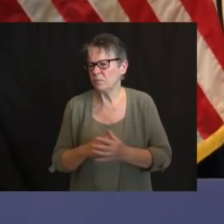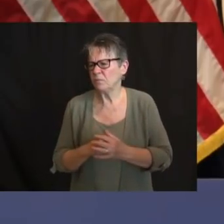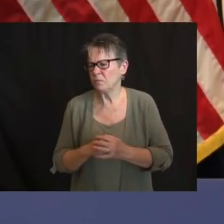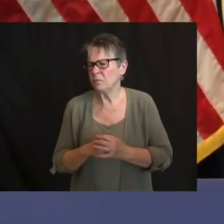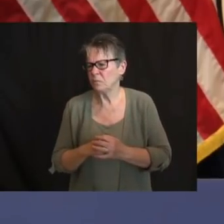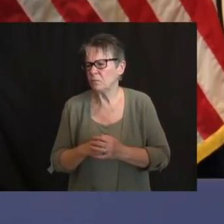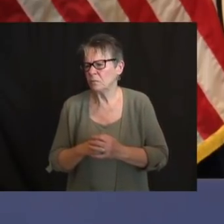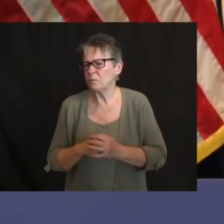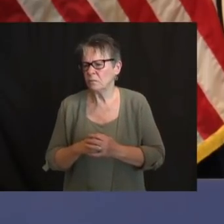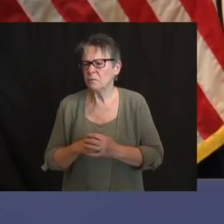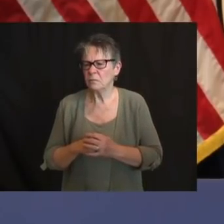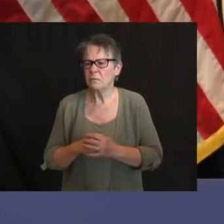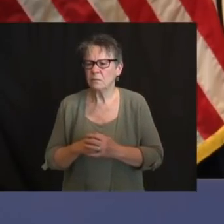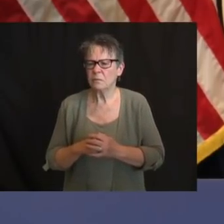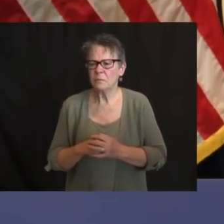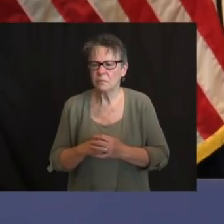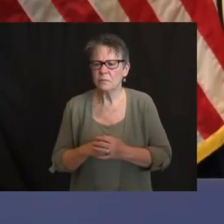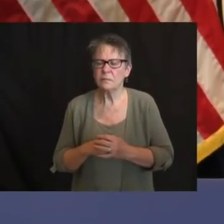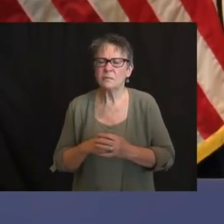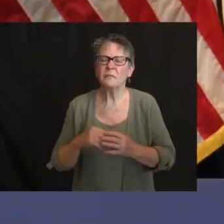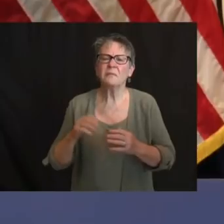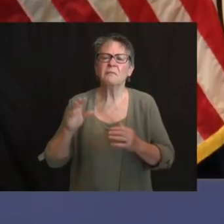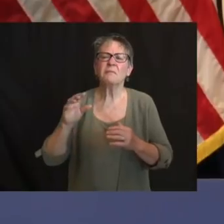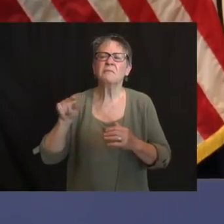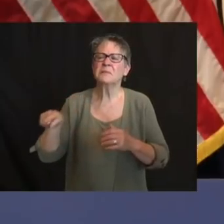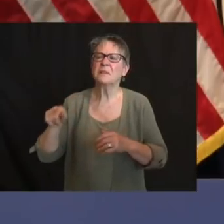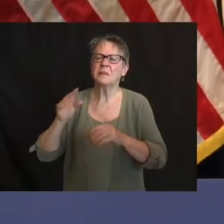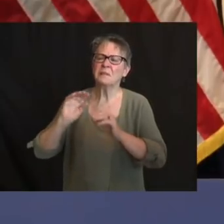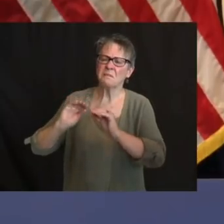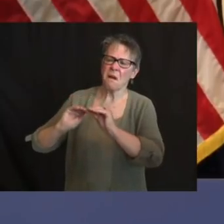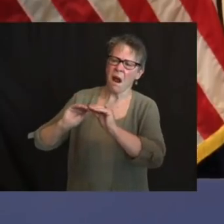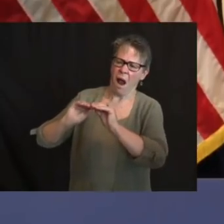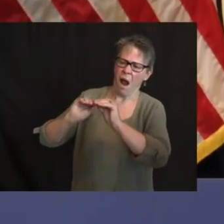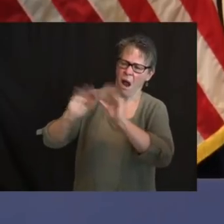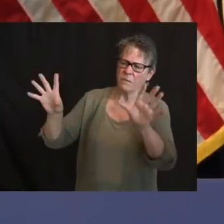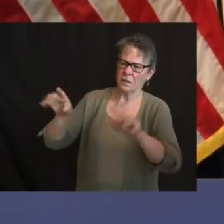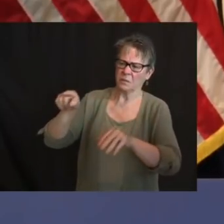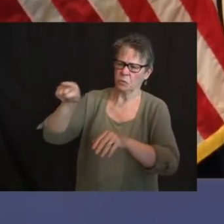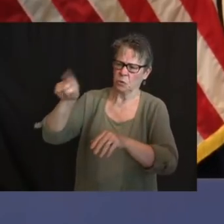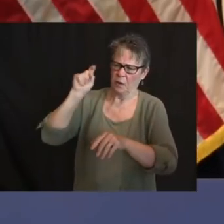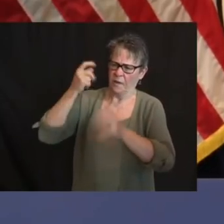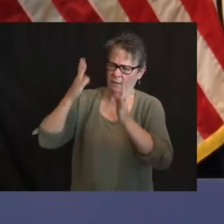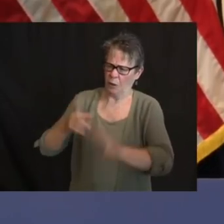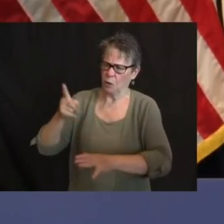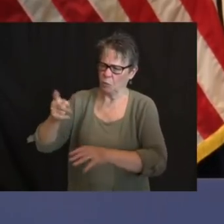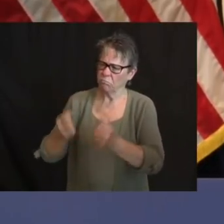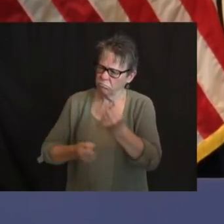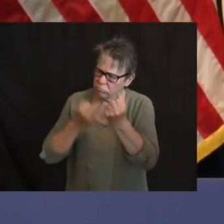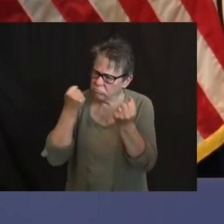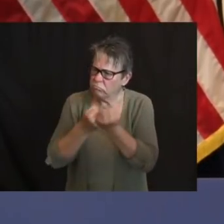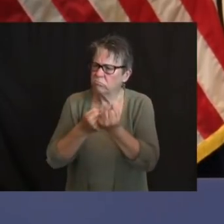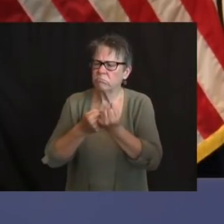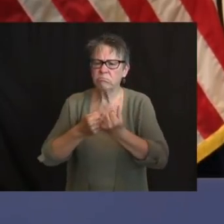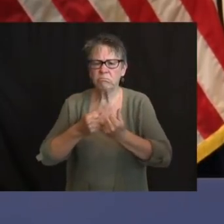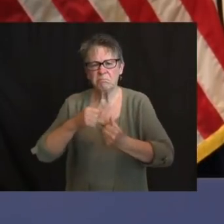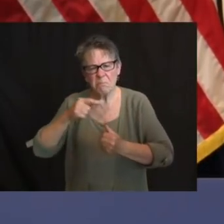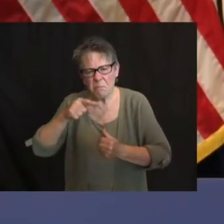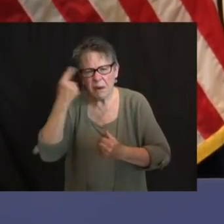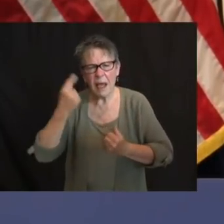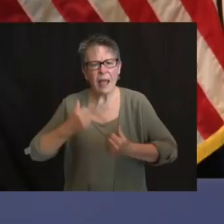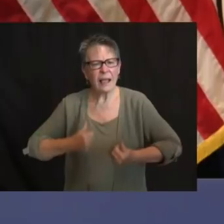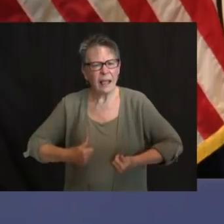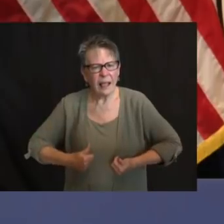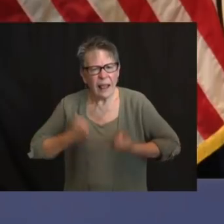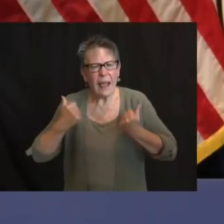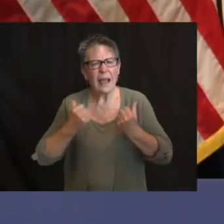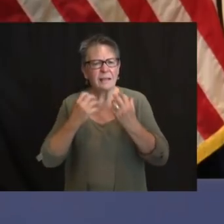given your attendance at the protests and your words here and elsewhere. But I do want to ask, so a few days ago